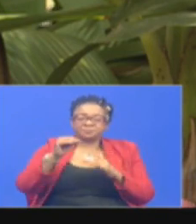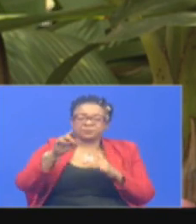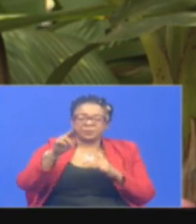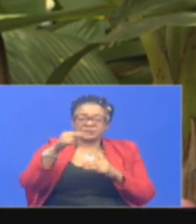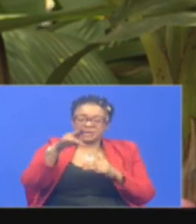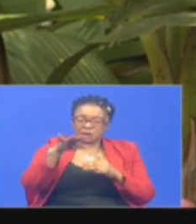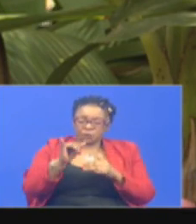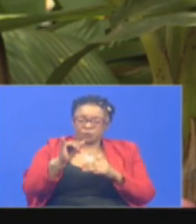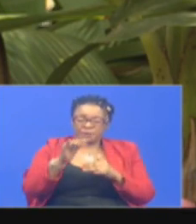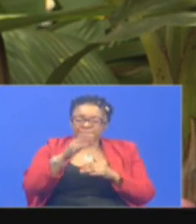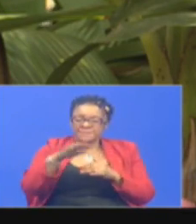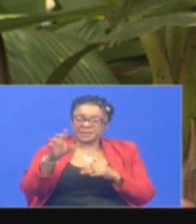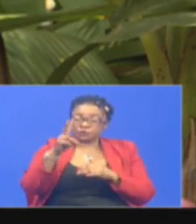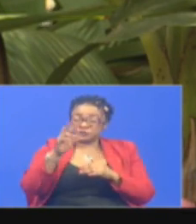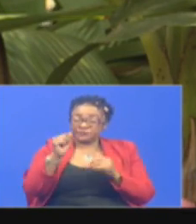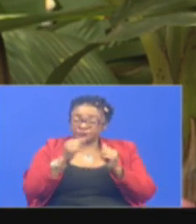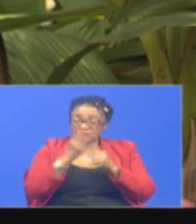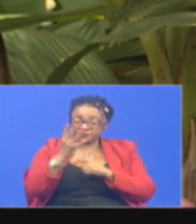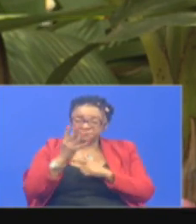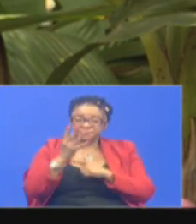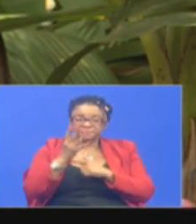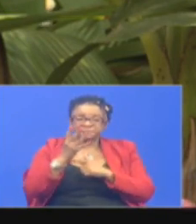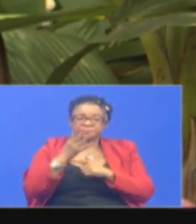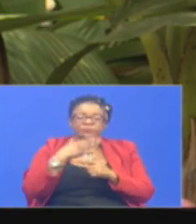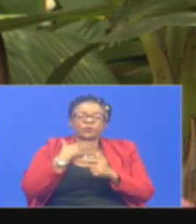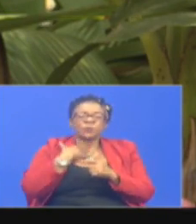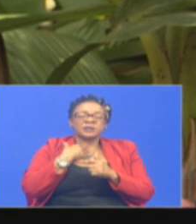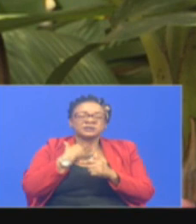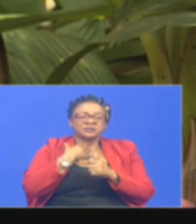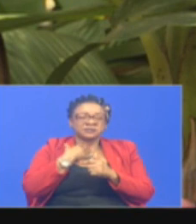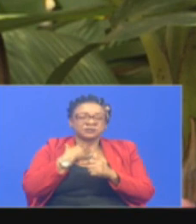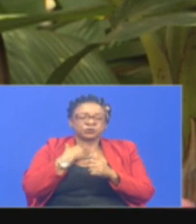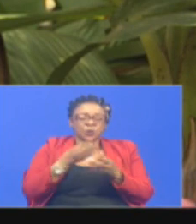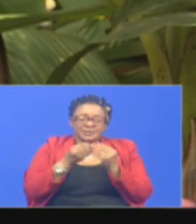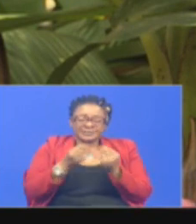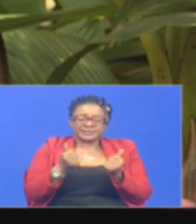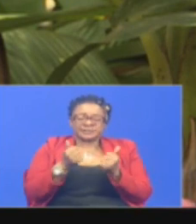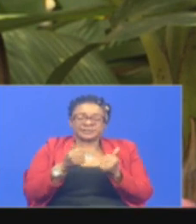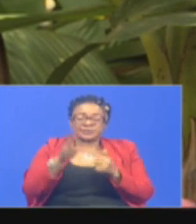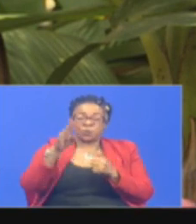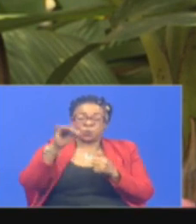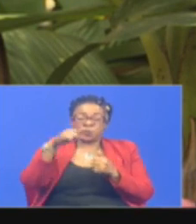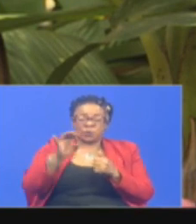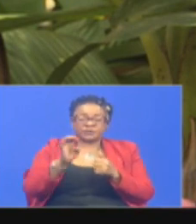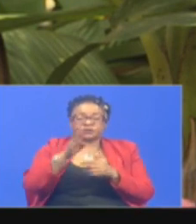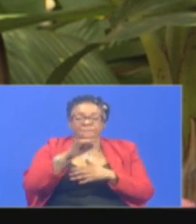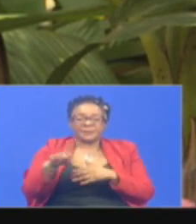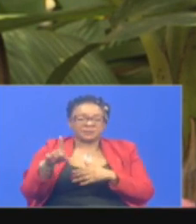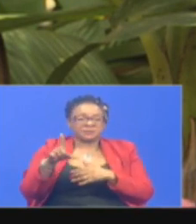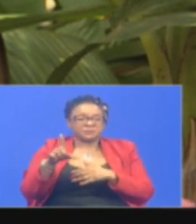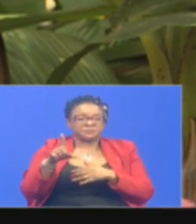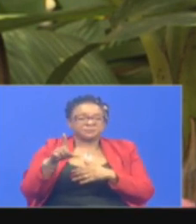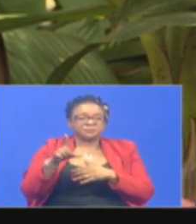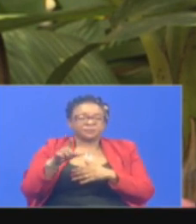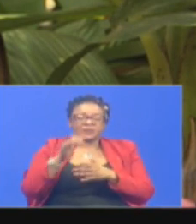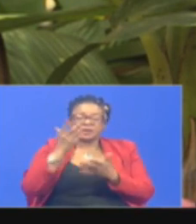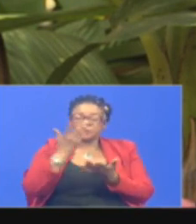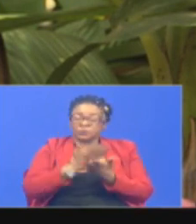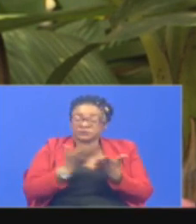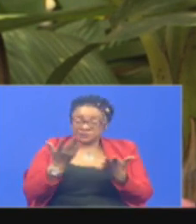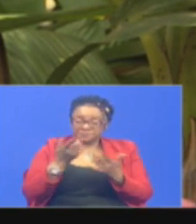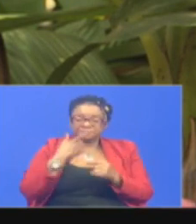in 2014 that was seeking to address the wage bill. And one of the exacerbating factors, they said,